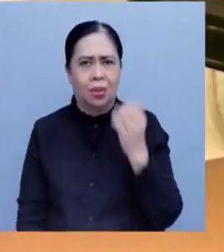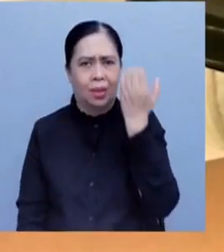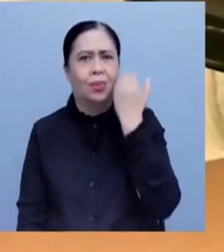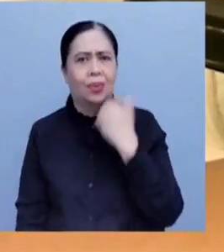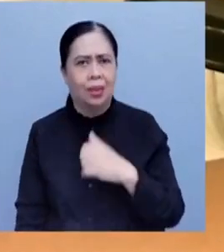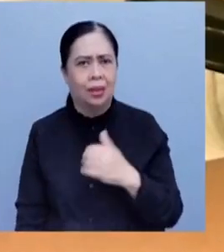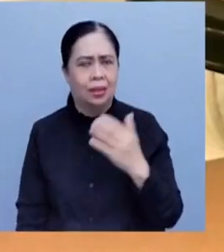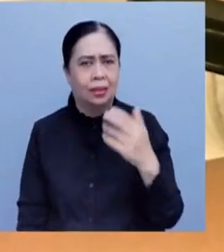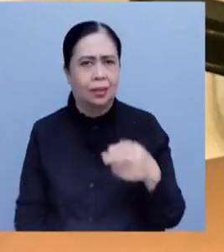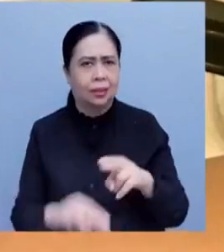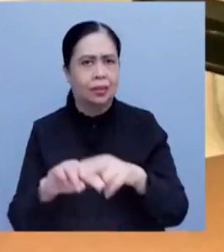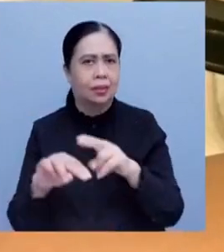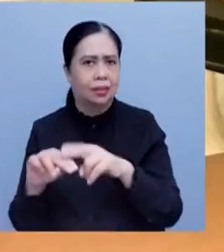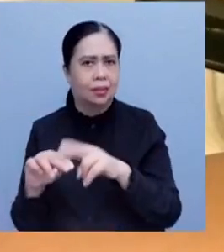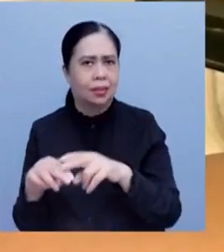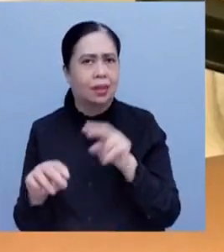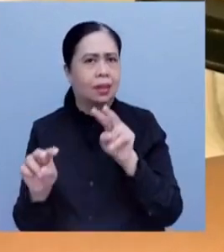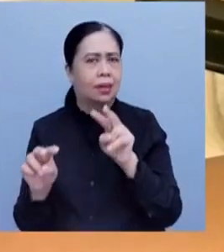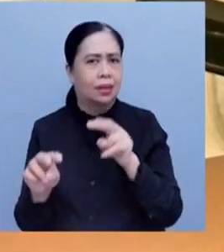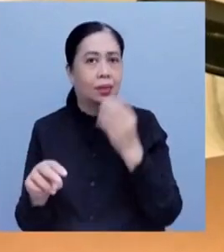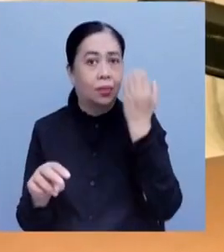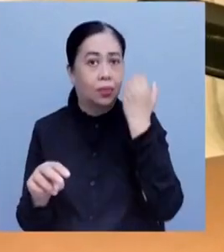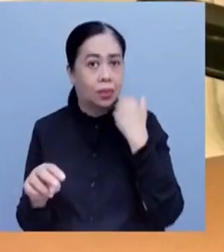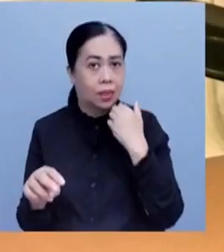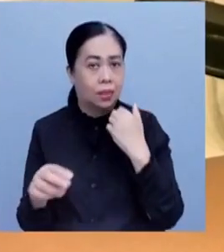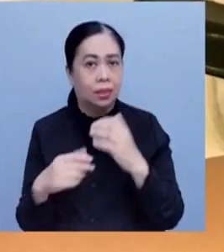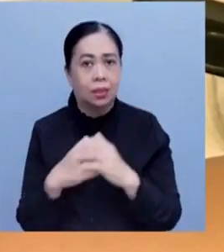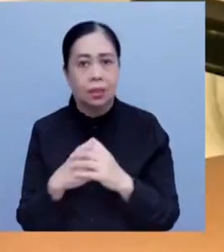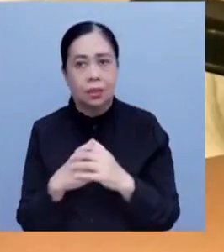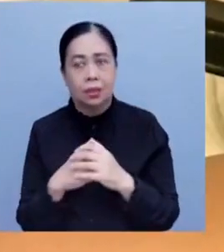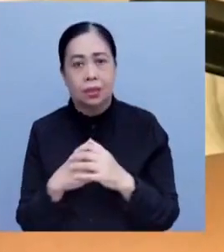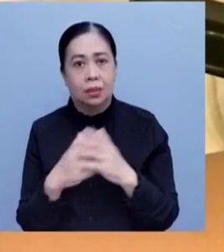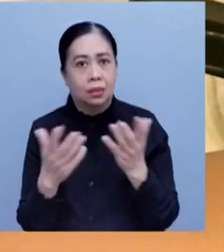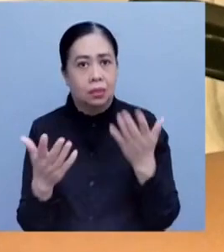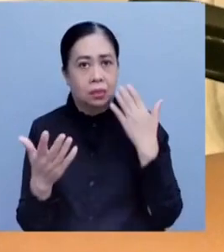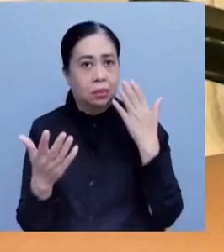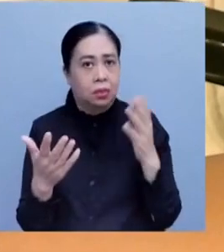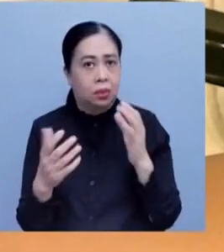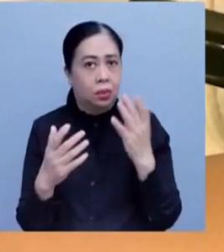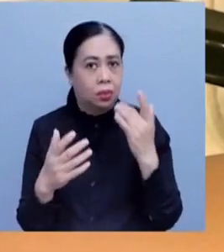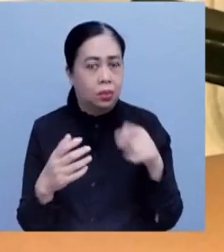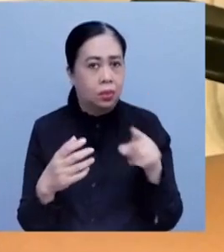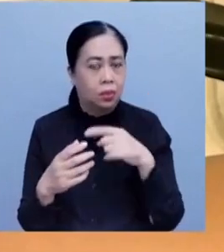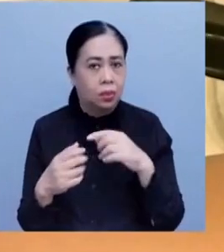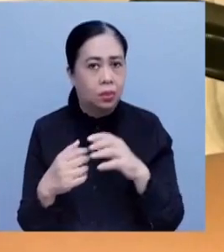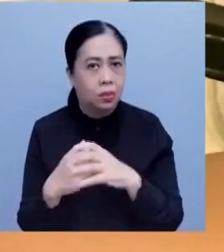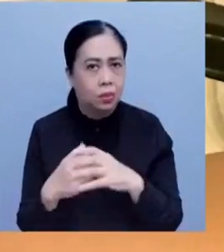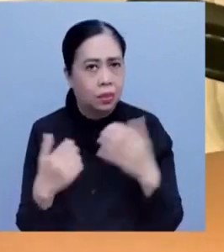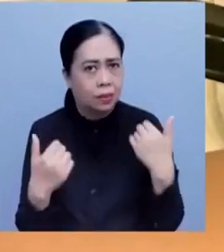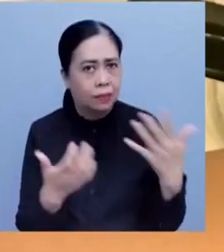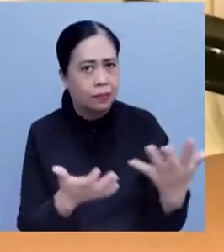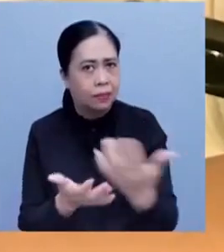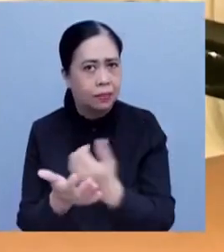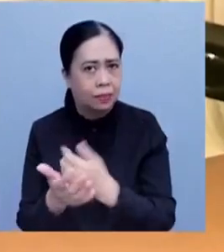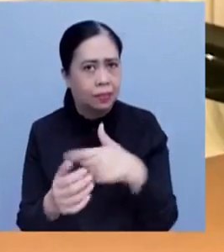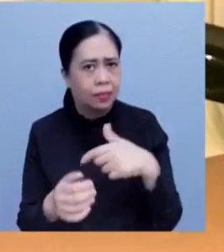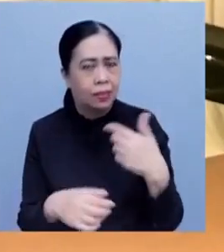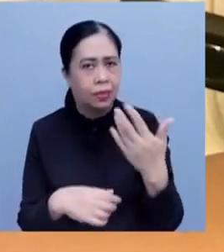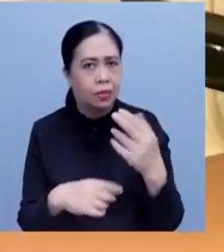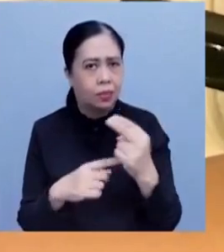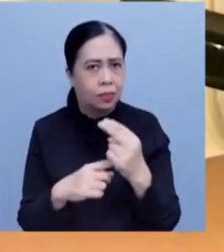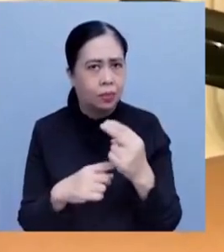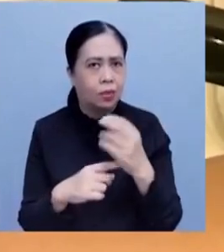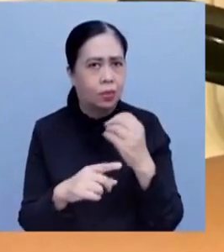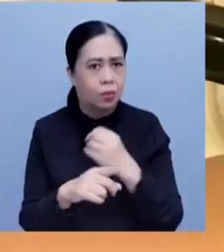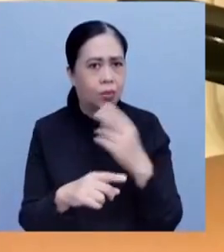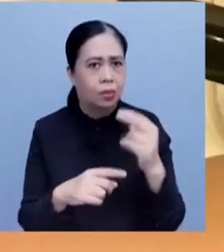na. They foresee a shortage, but we don't know yet because they're going to harvest September to November.